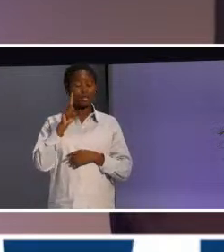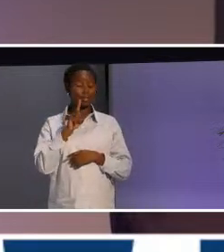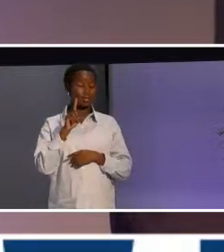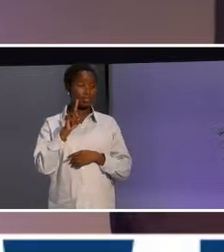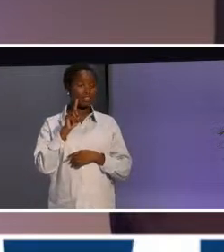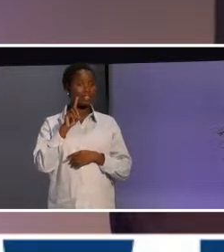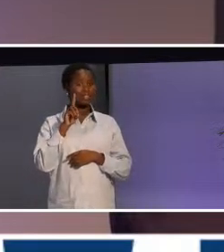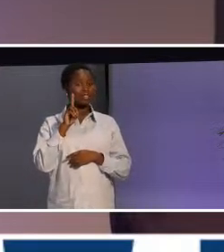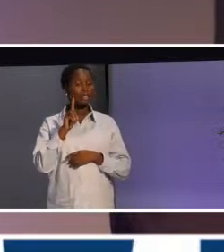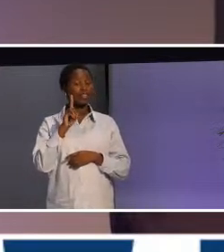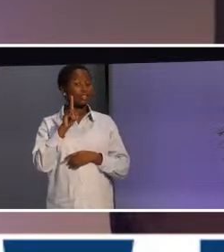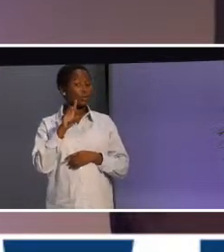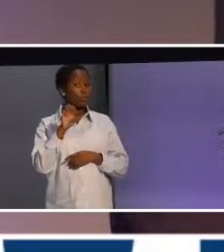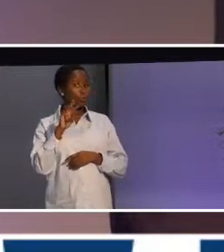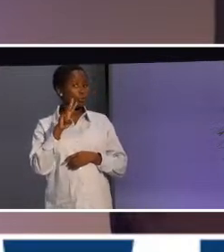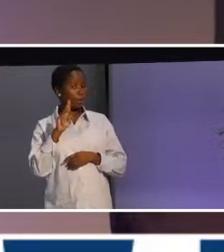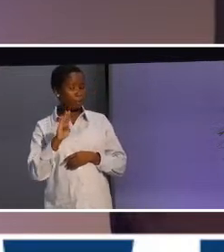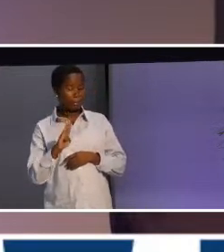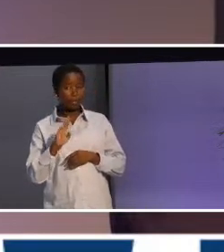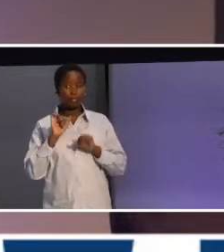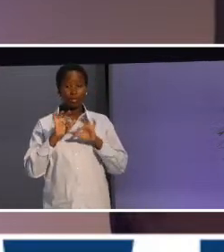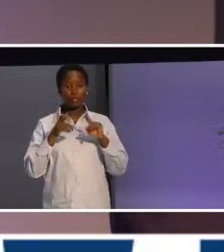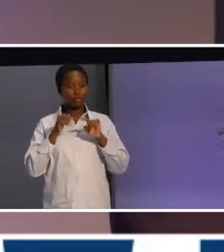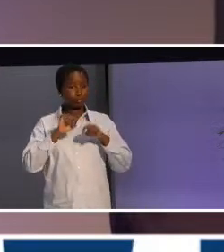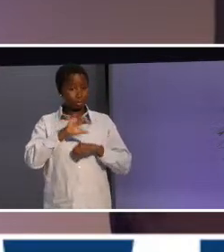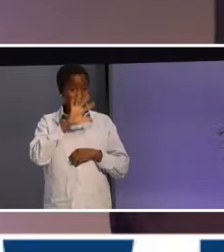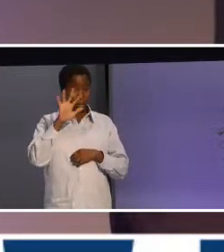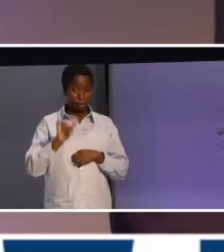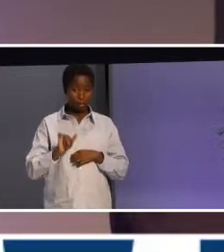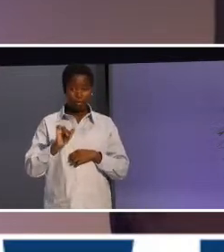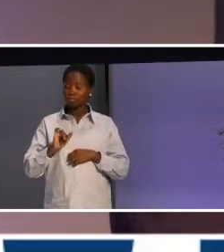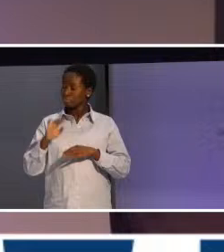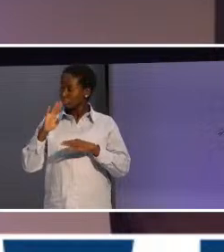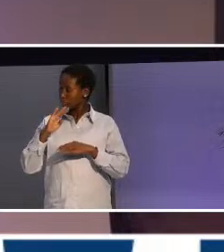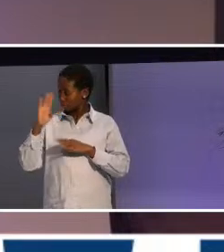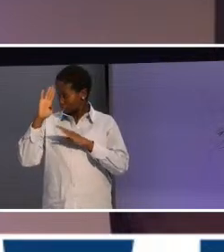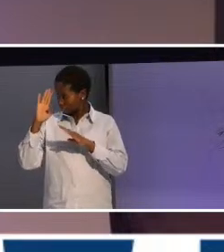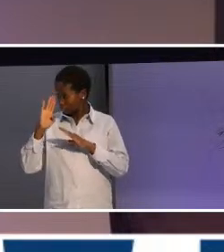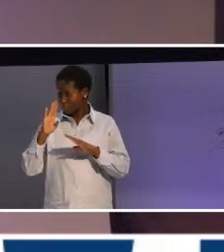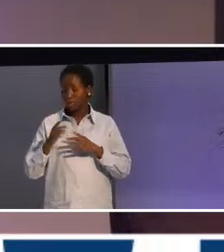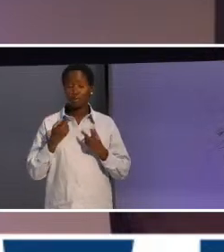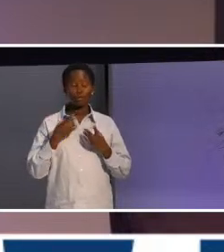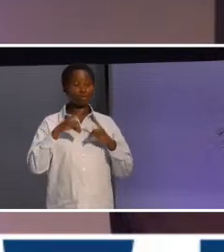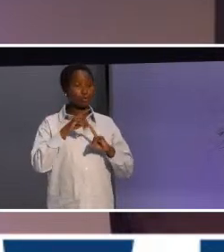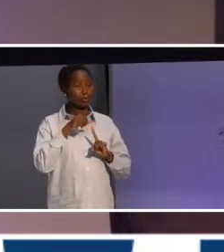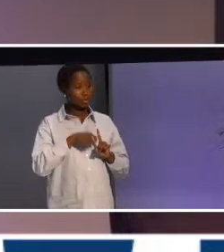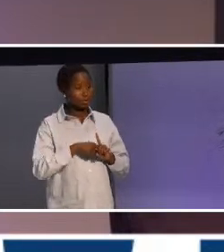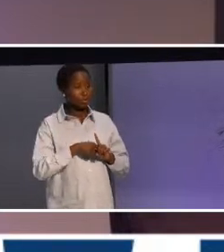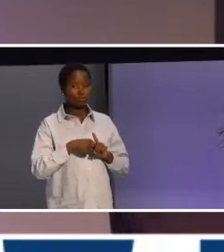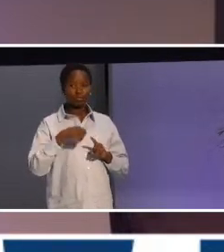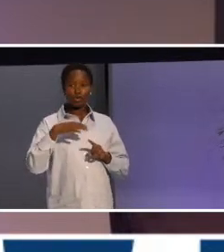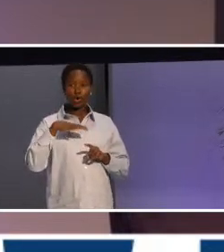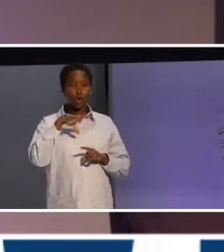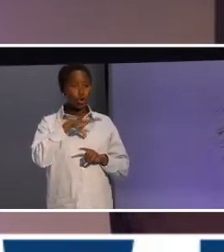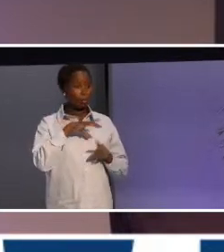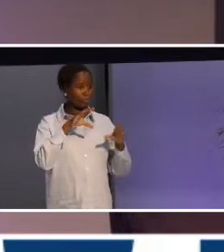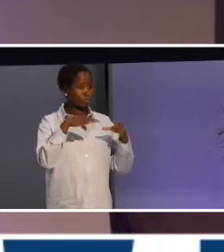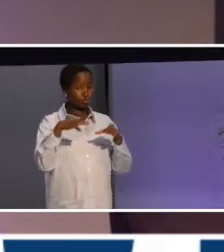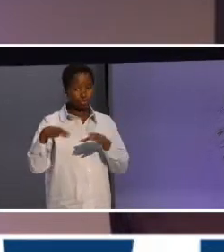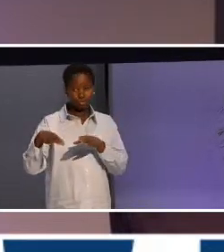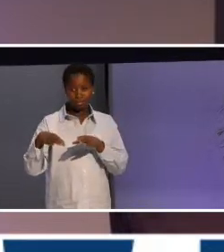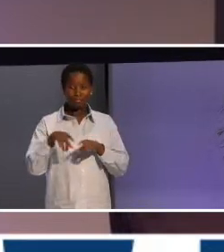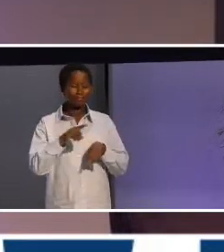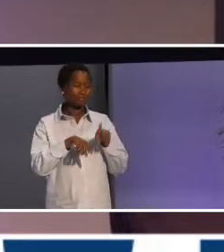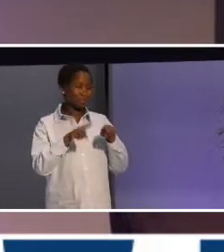Africa. Honorable Chairpersons, Presidents, Commissioners, and senior delegates